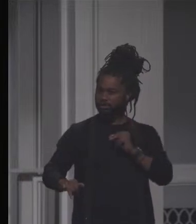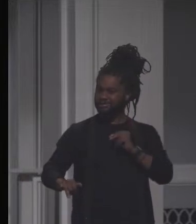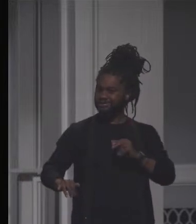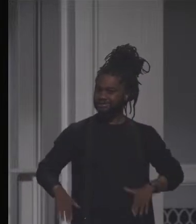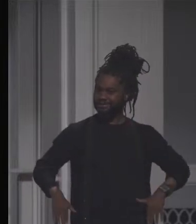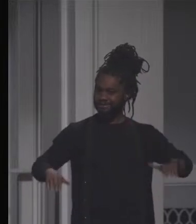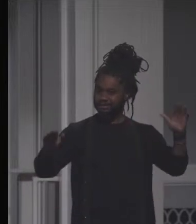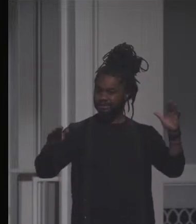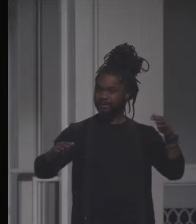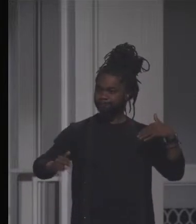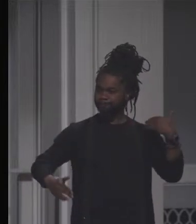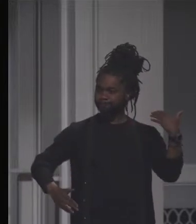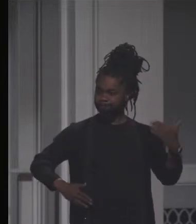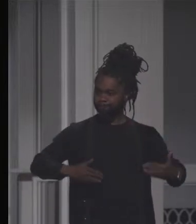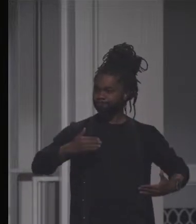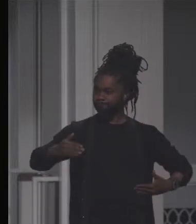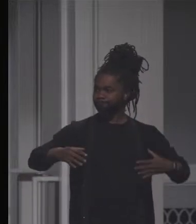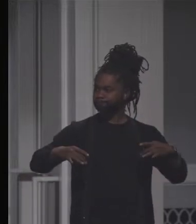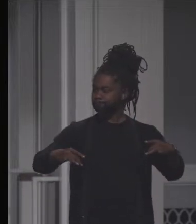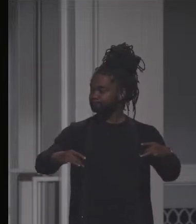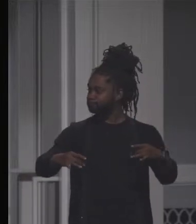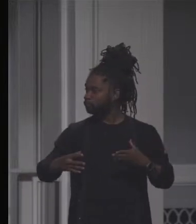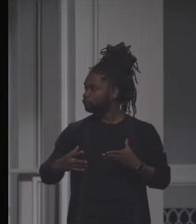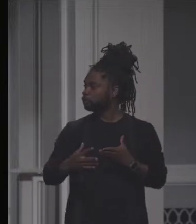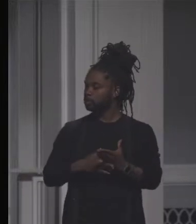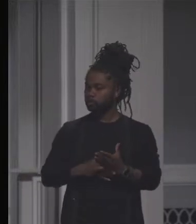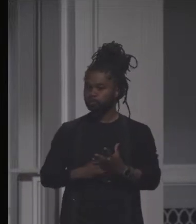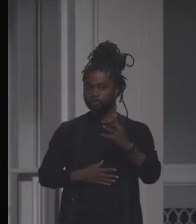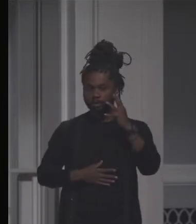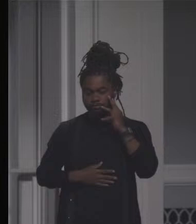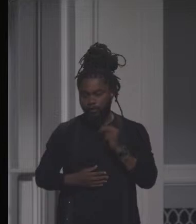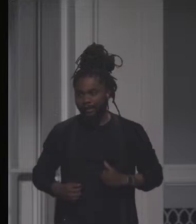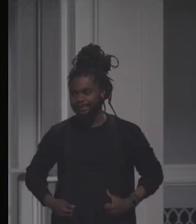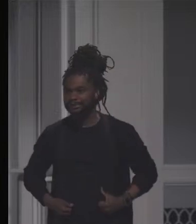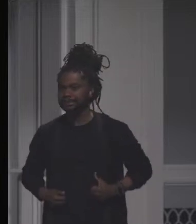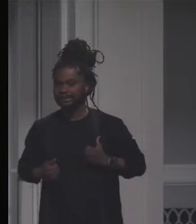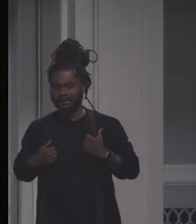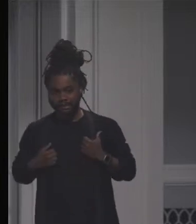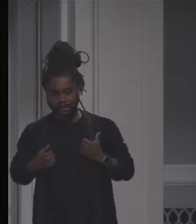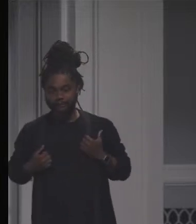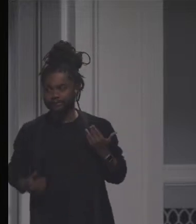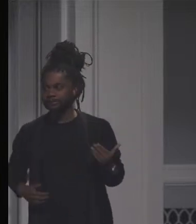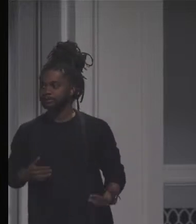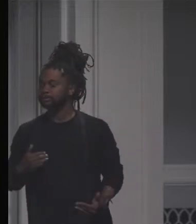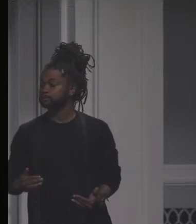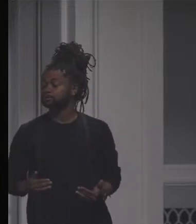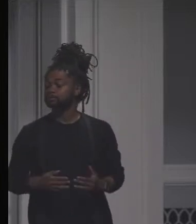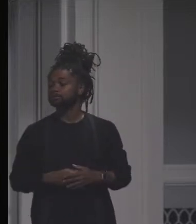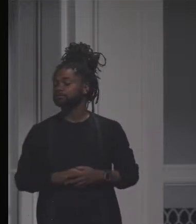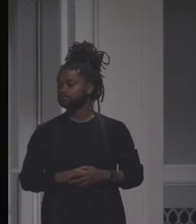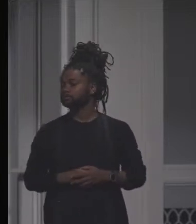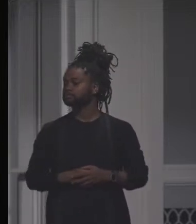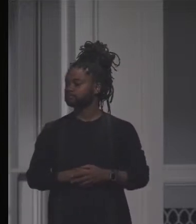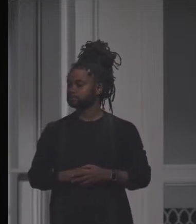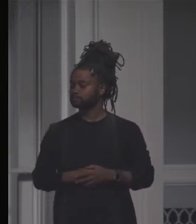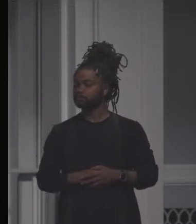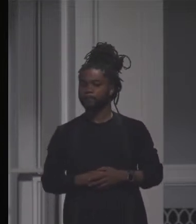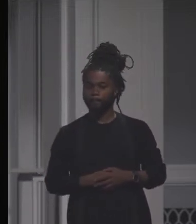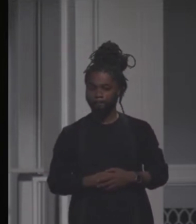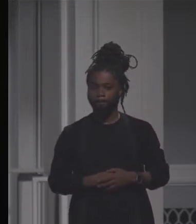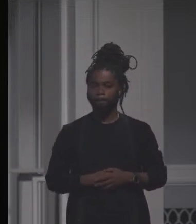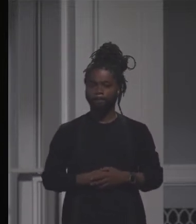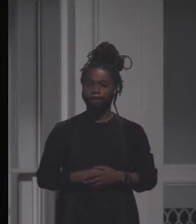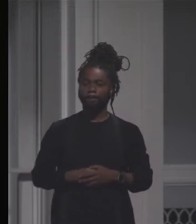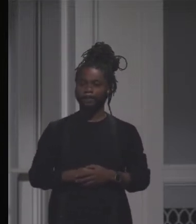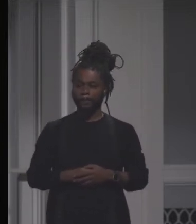gradually through physical, lived experience. And you probably noticed that this